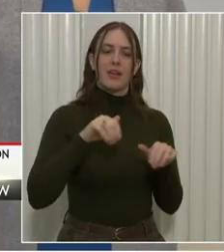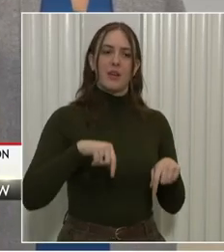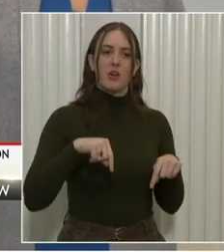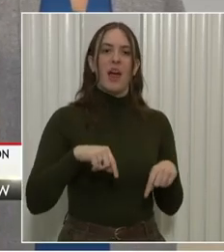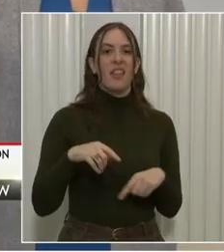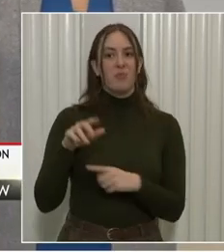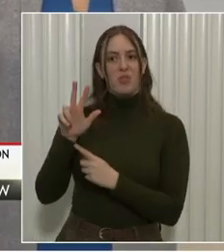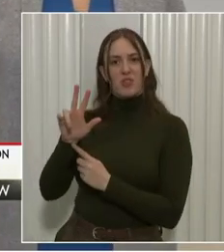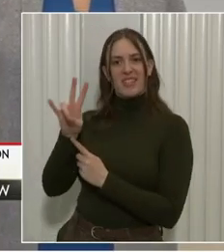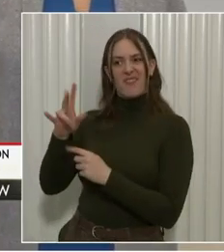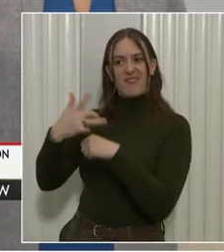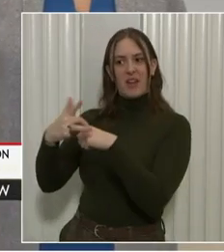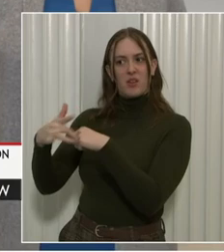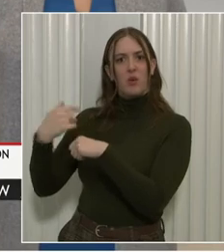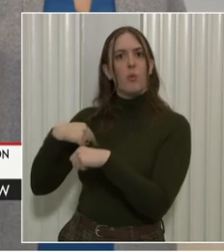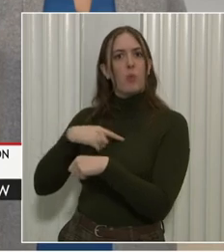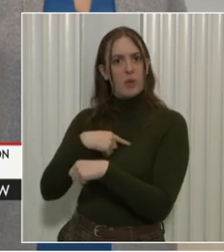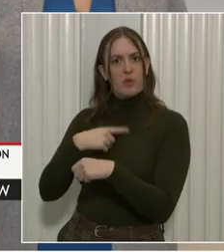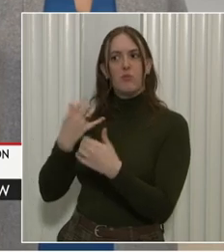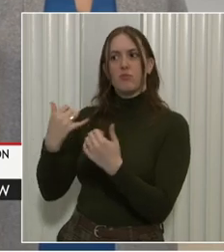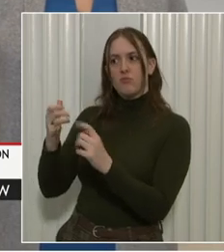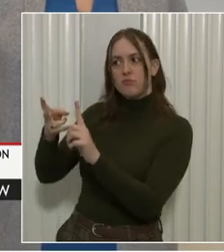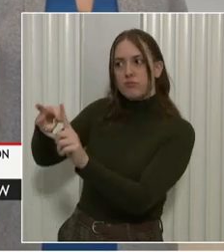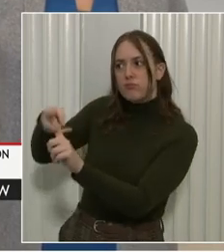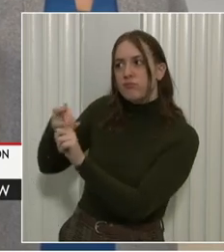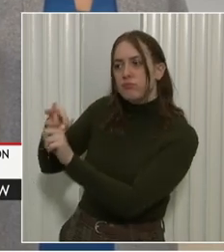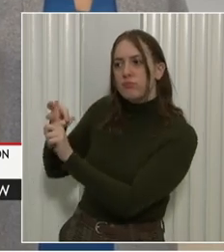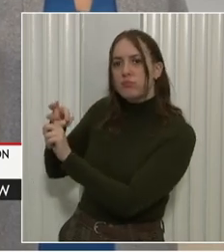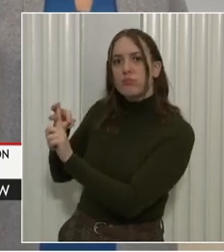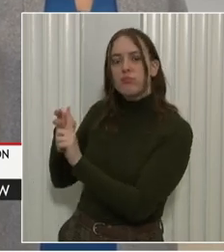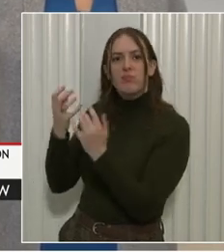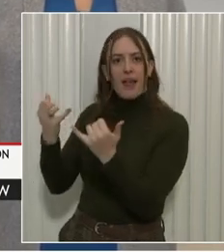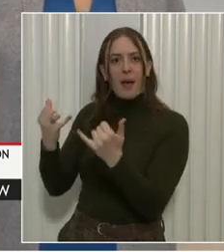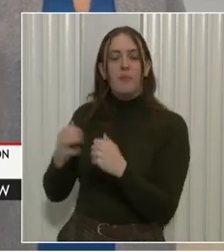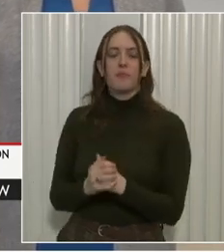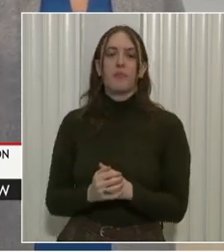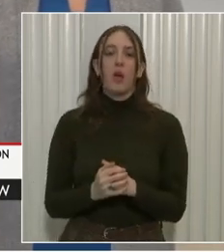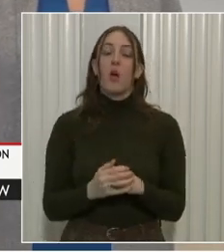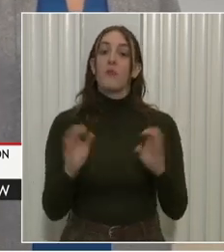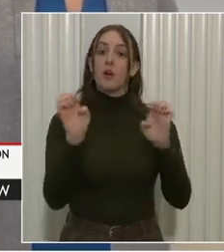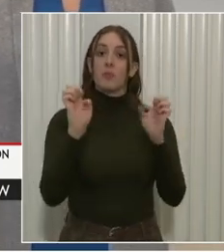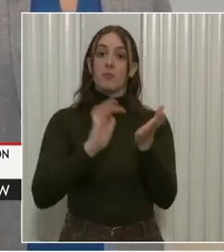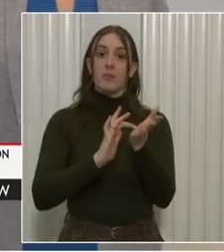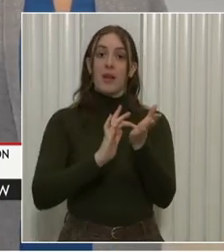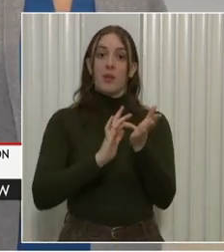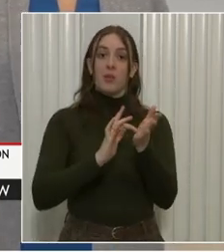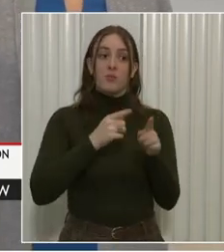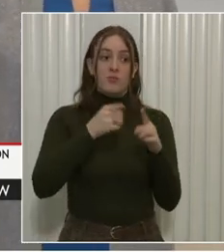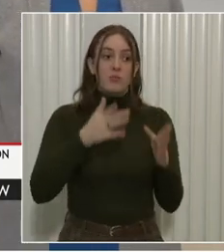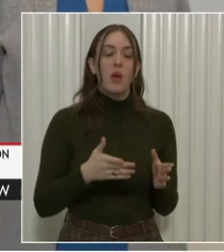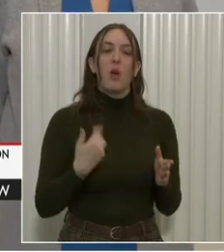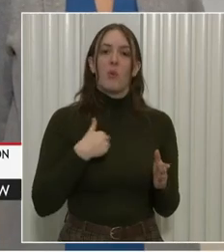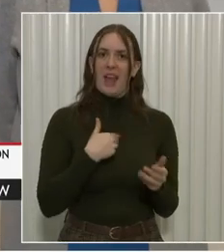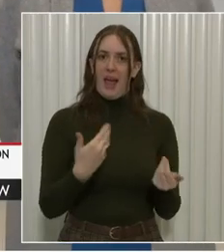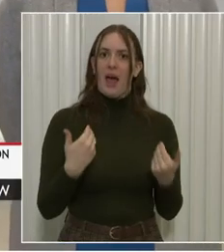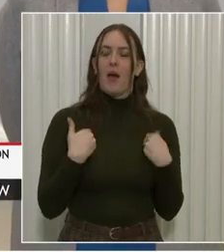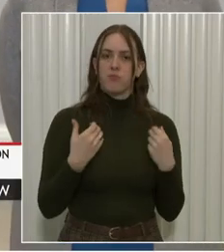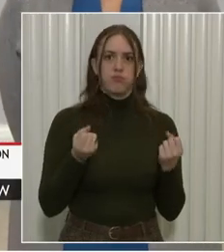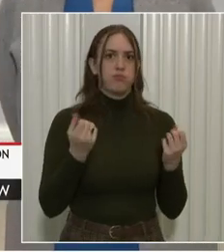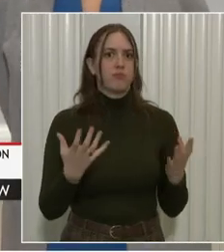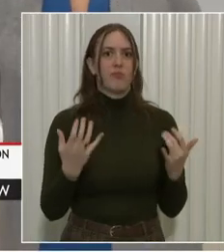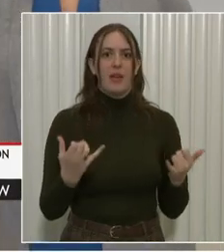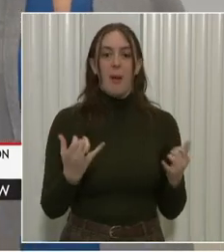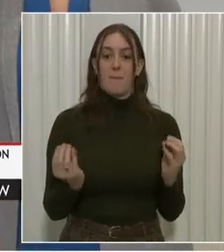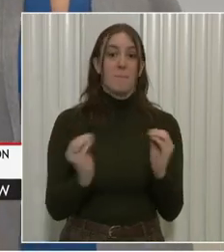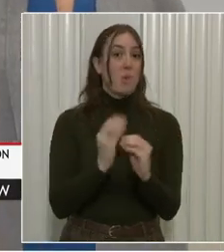37 vacancies. In terms of paramedics, we have more paramedics now in operations than we ever have, but we always want